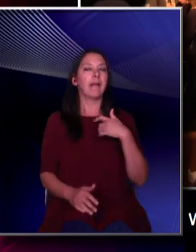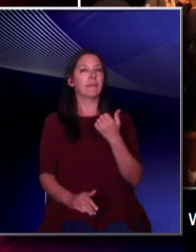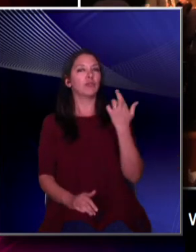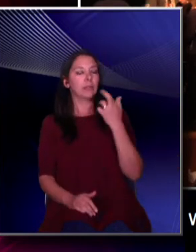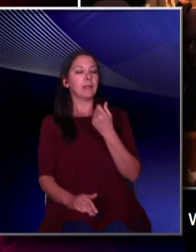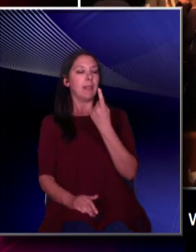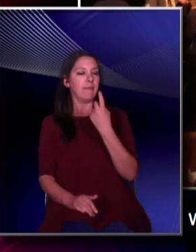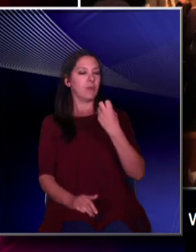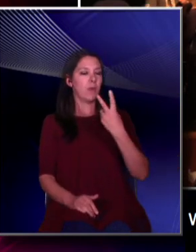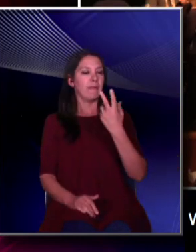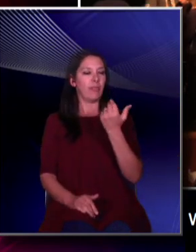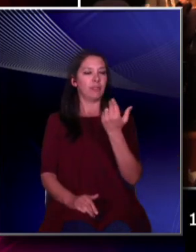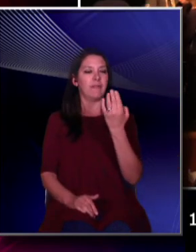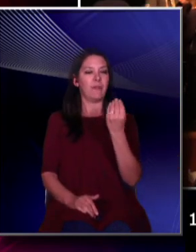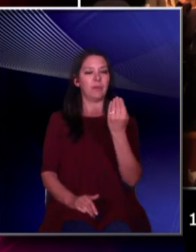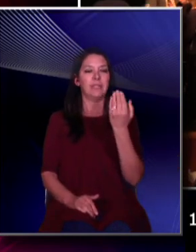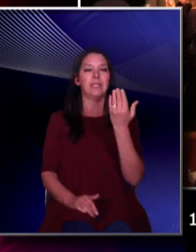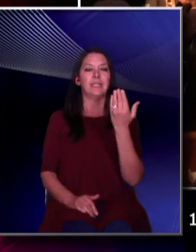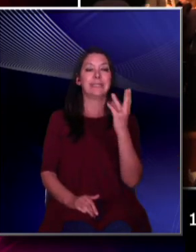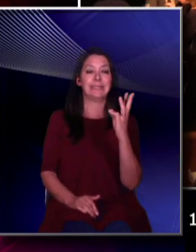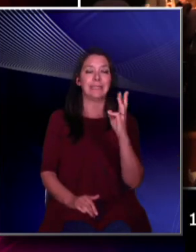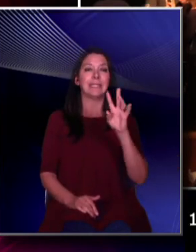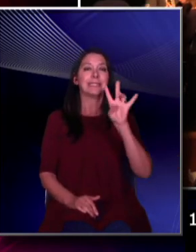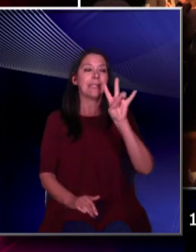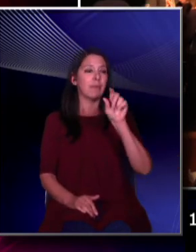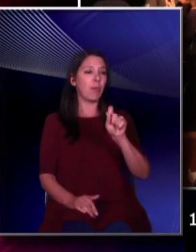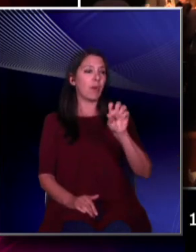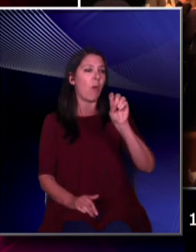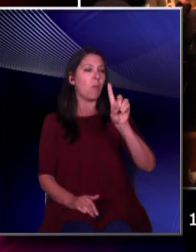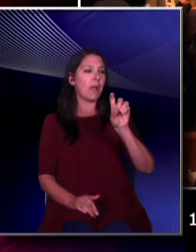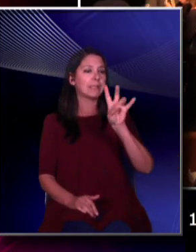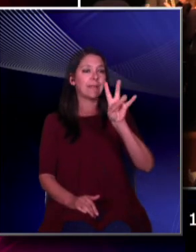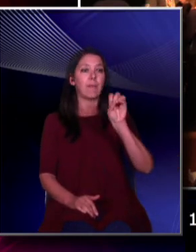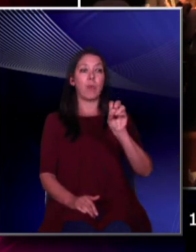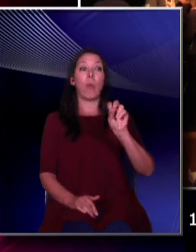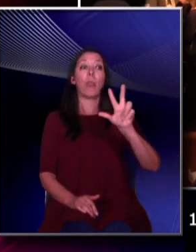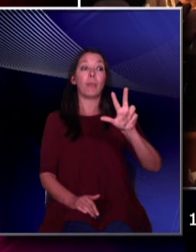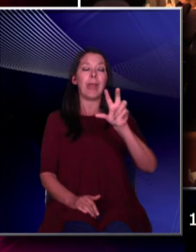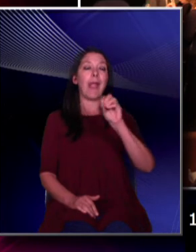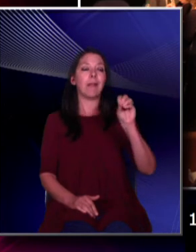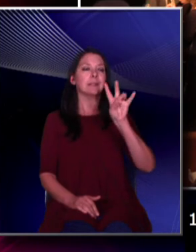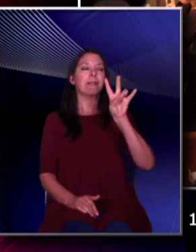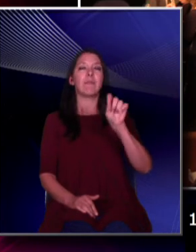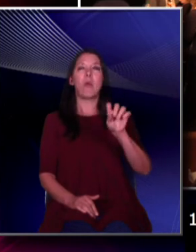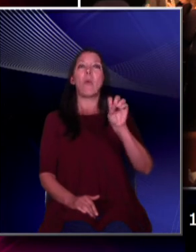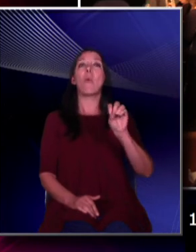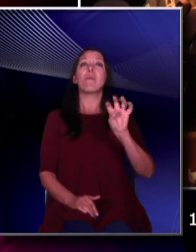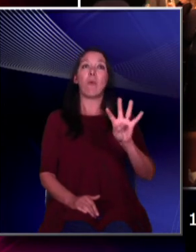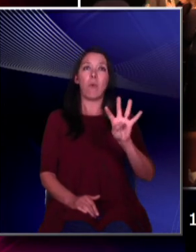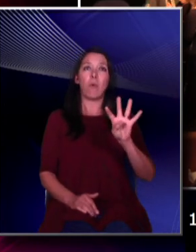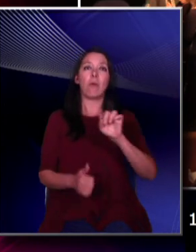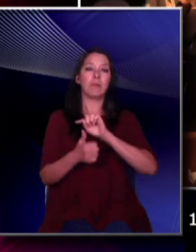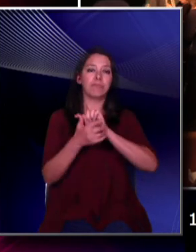13, 15, 6.01, 7.02, 7.03, and 7.04.